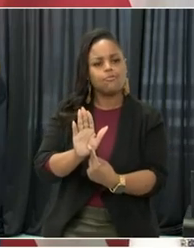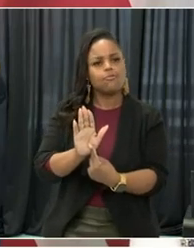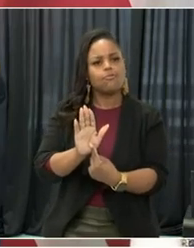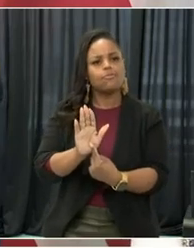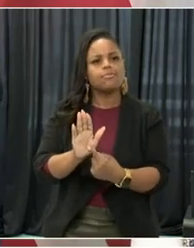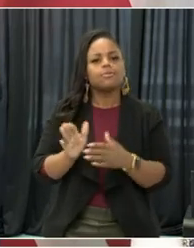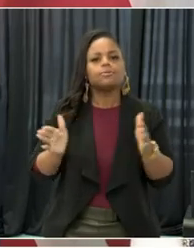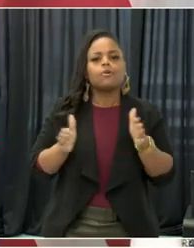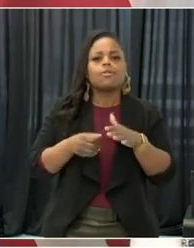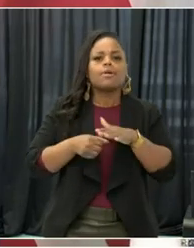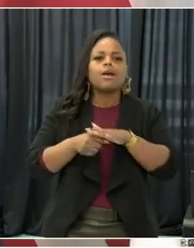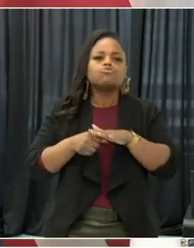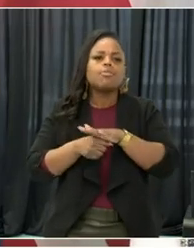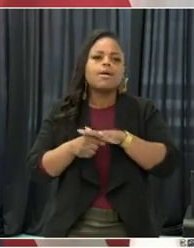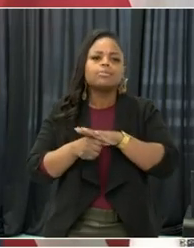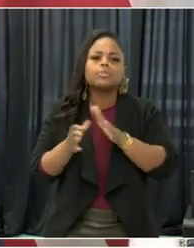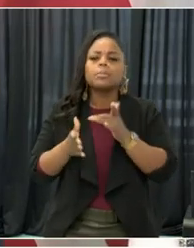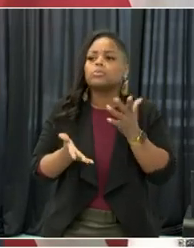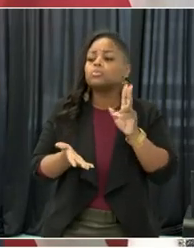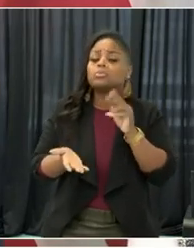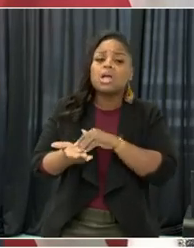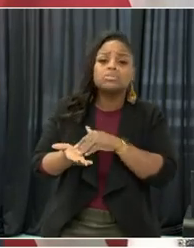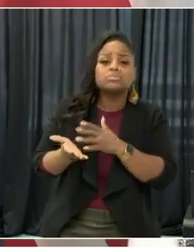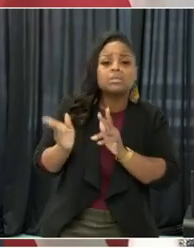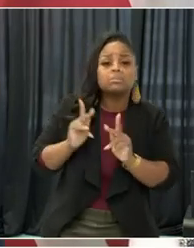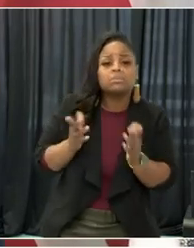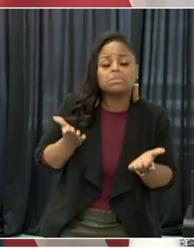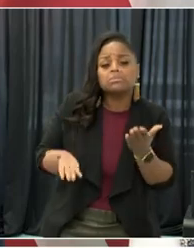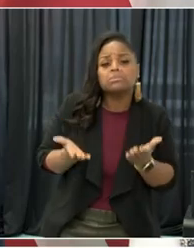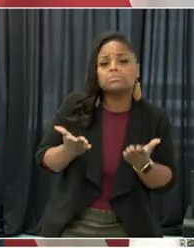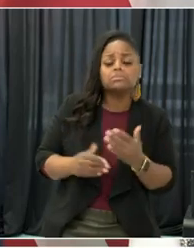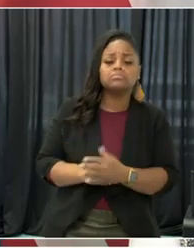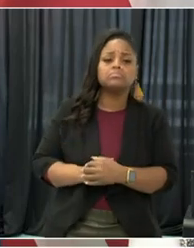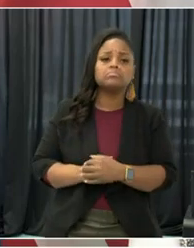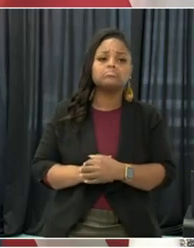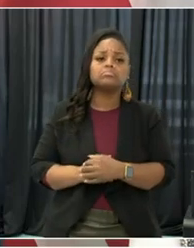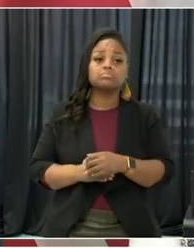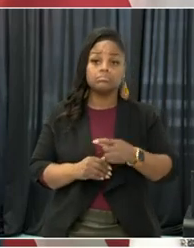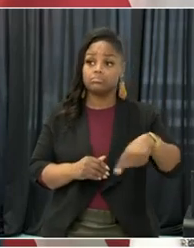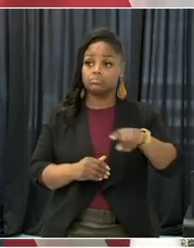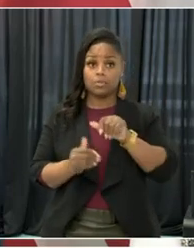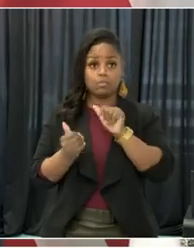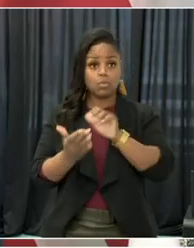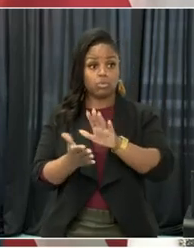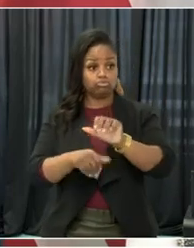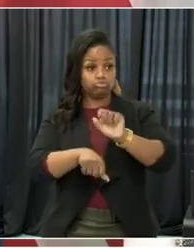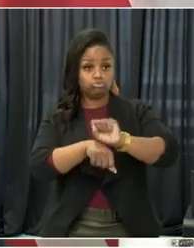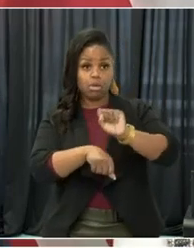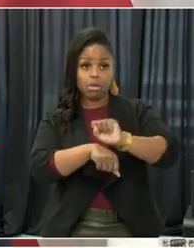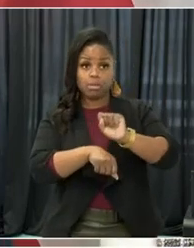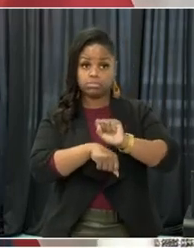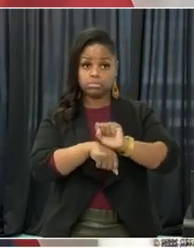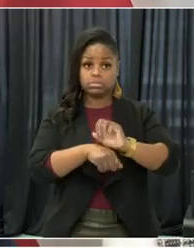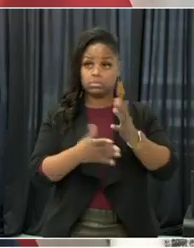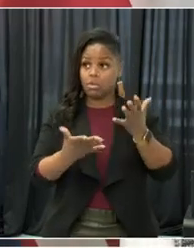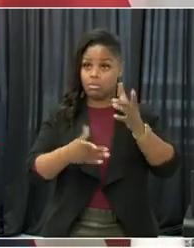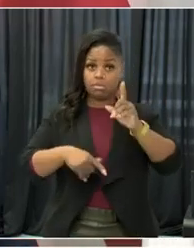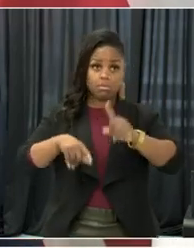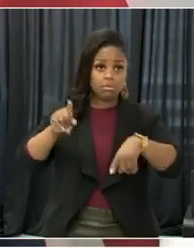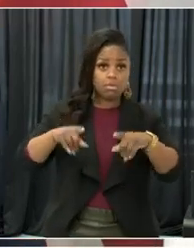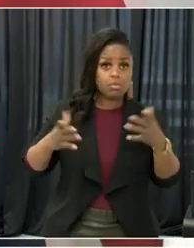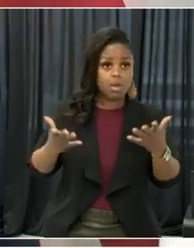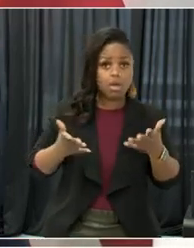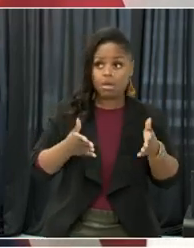area, 2,000 people. And their approach to the job is very different sometimes from person